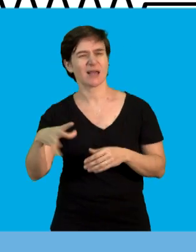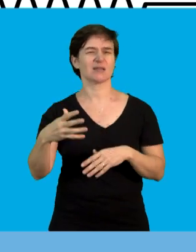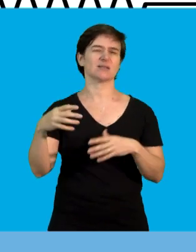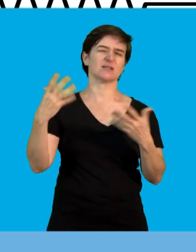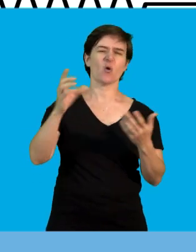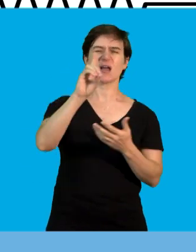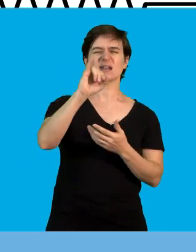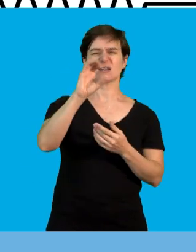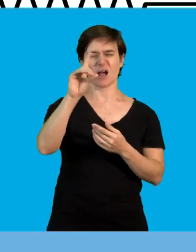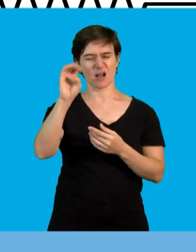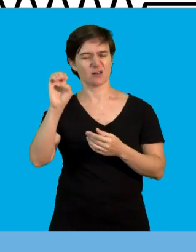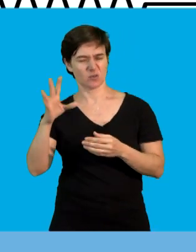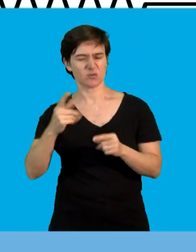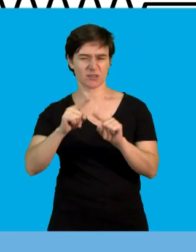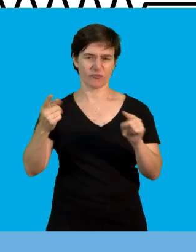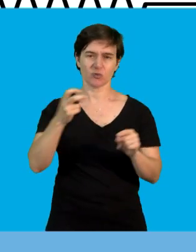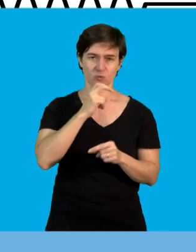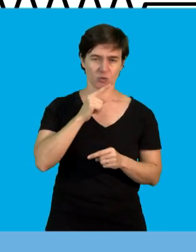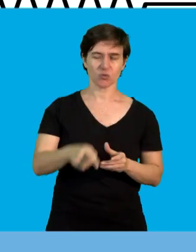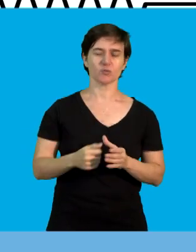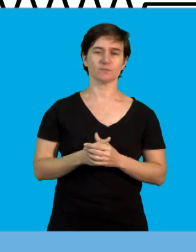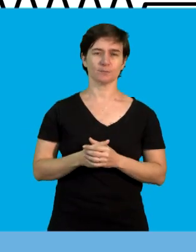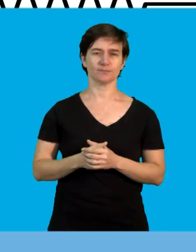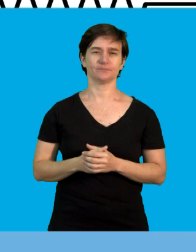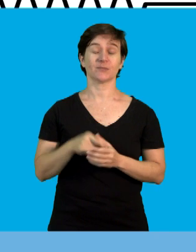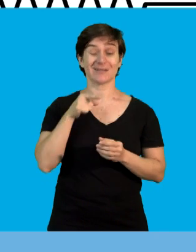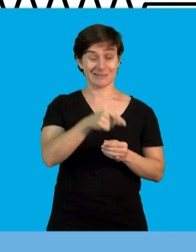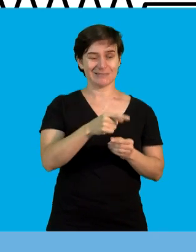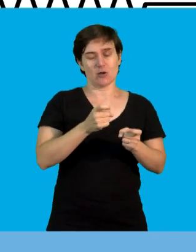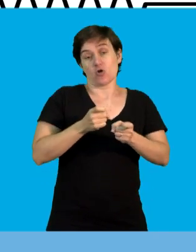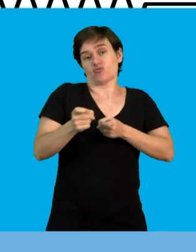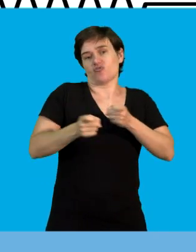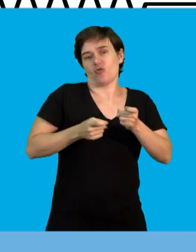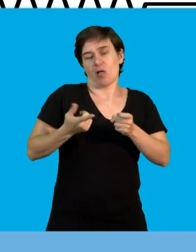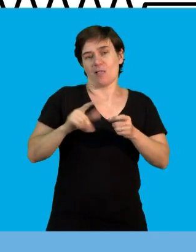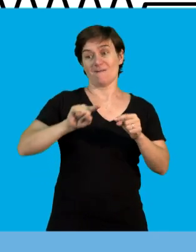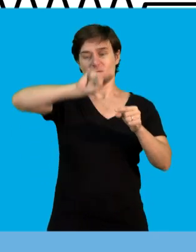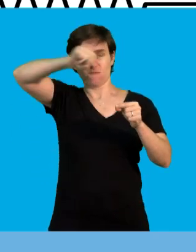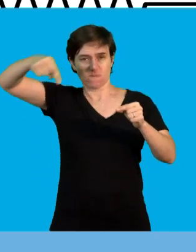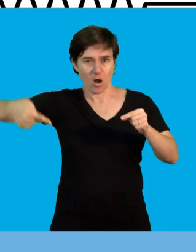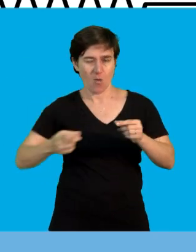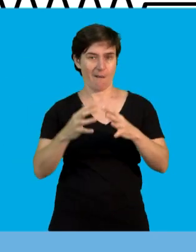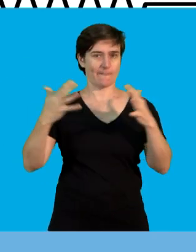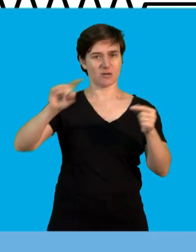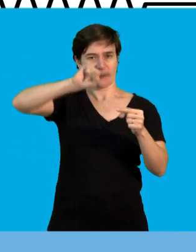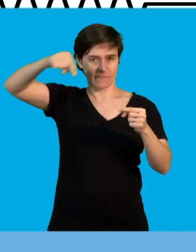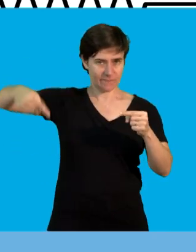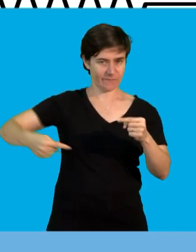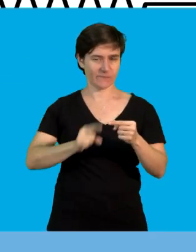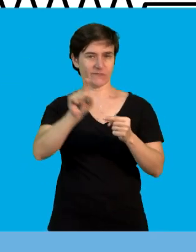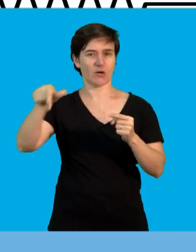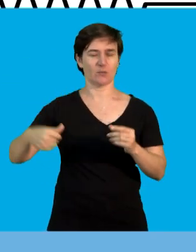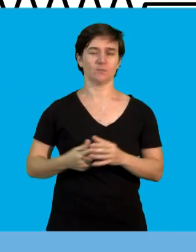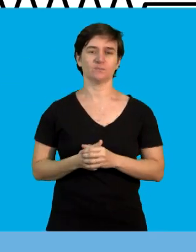diodes. So this resistor, it is used to control the flow of current, and then also we are saying we are using a